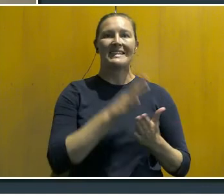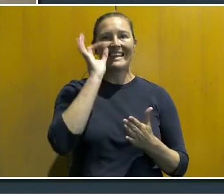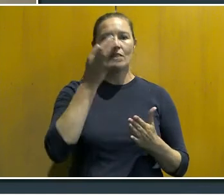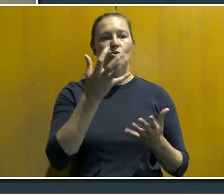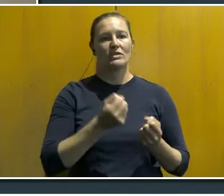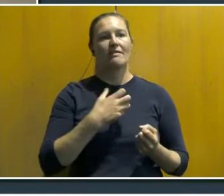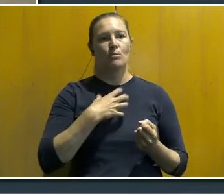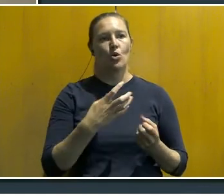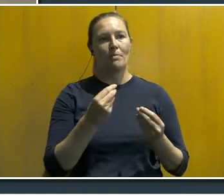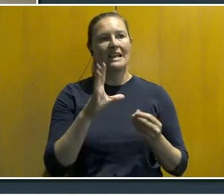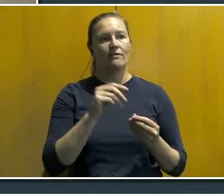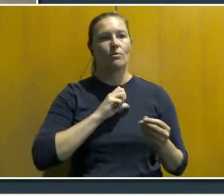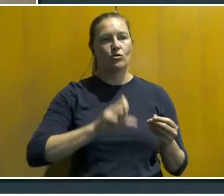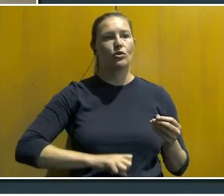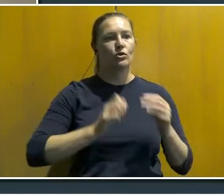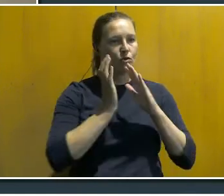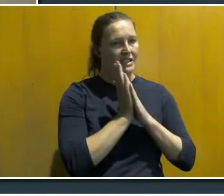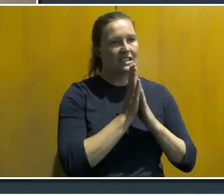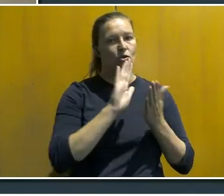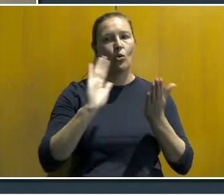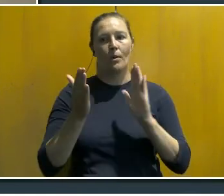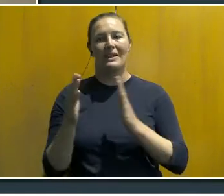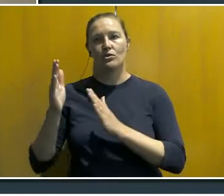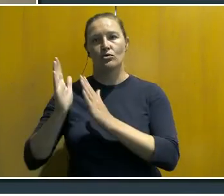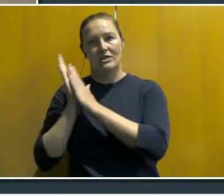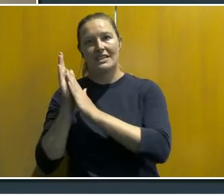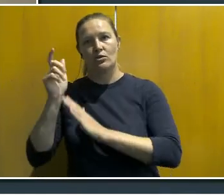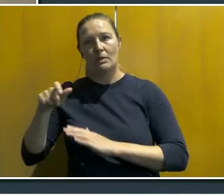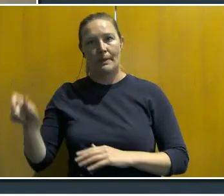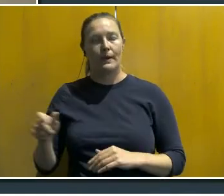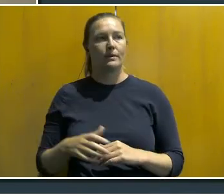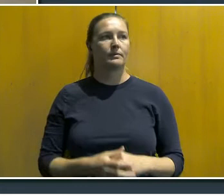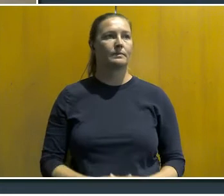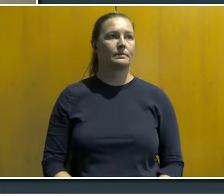rural residential people than it is from residential people now.